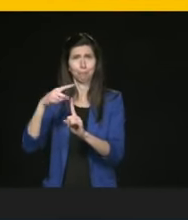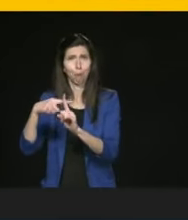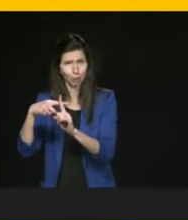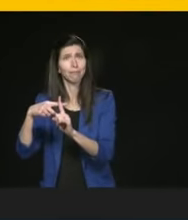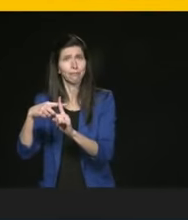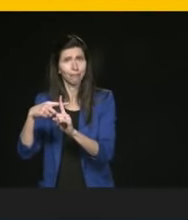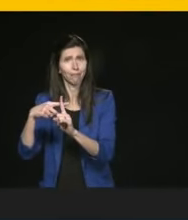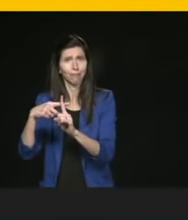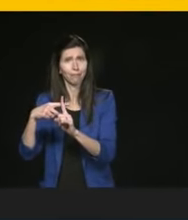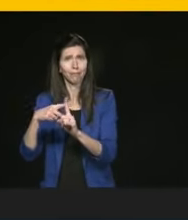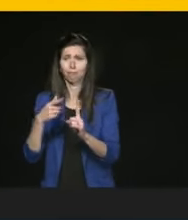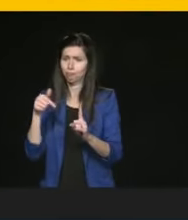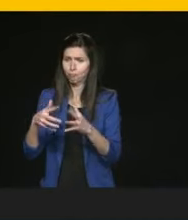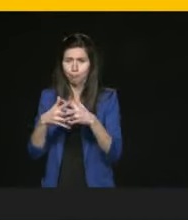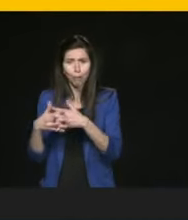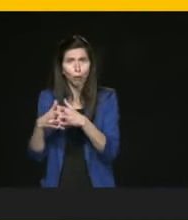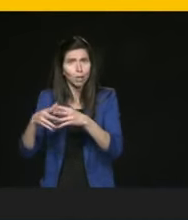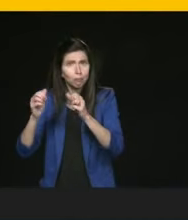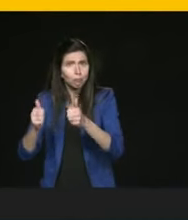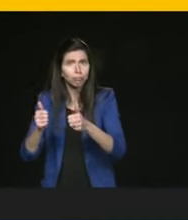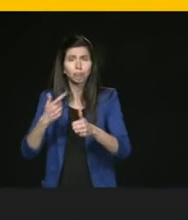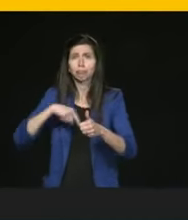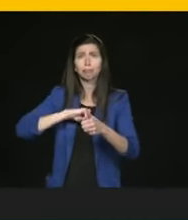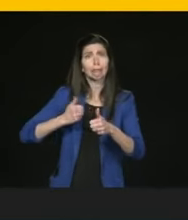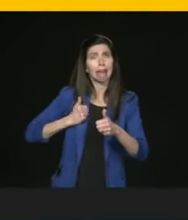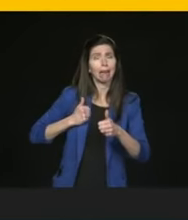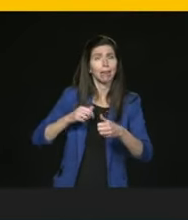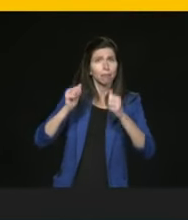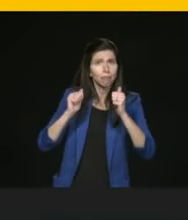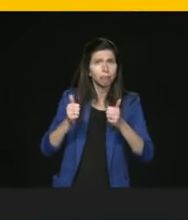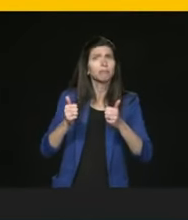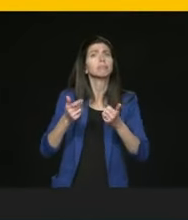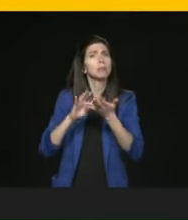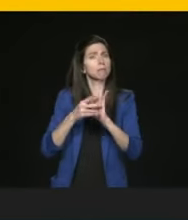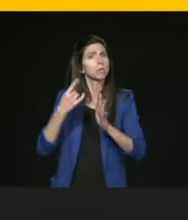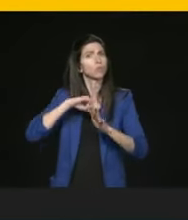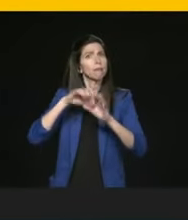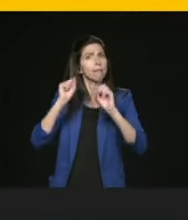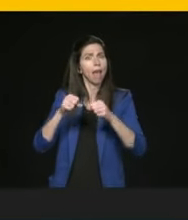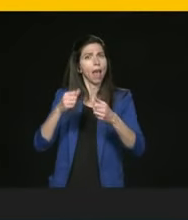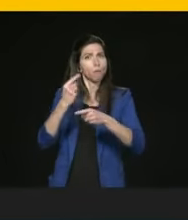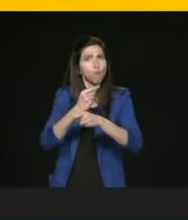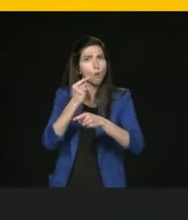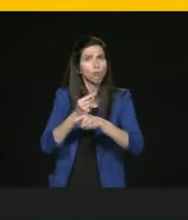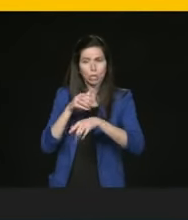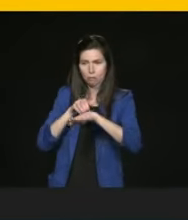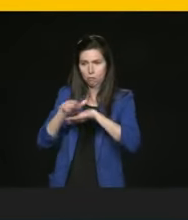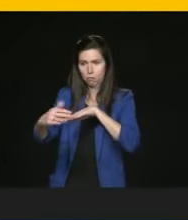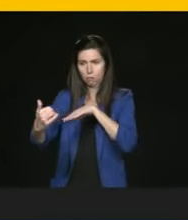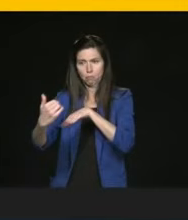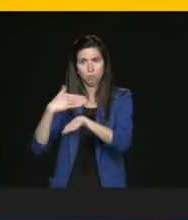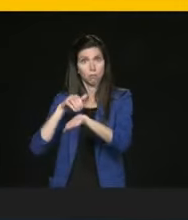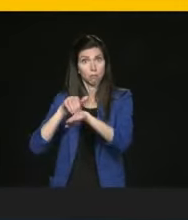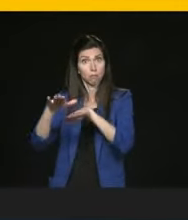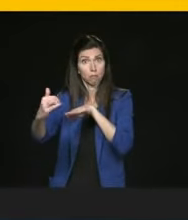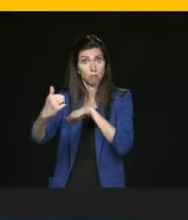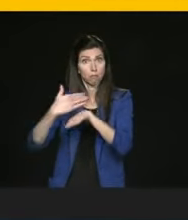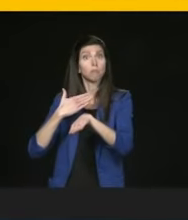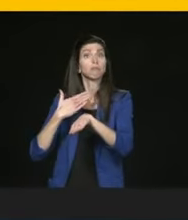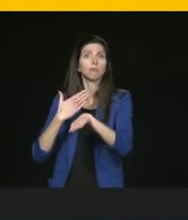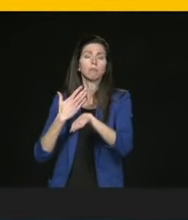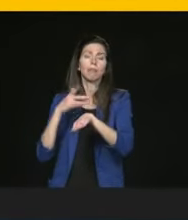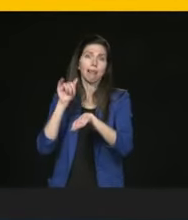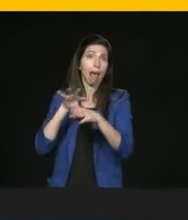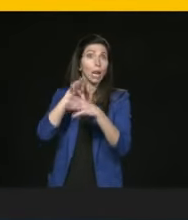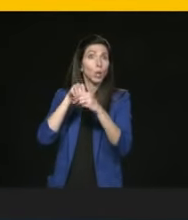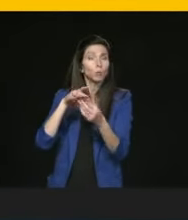in maintaining the appropriate flow of medical goods in both directions, medical goods being essential, obviously, in the current crisis. This being said,